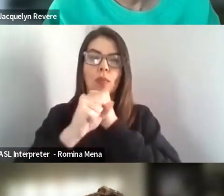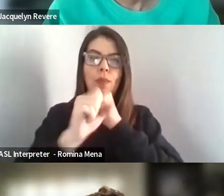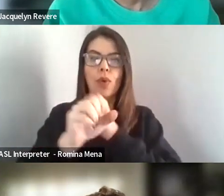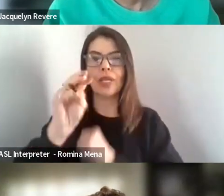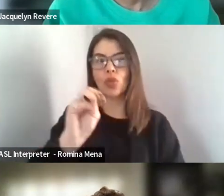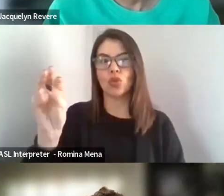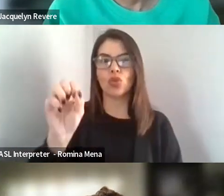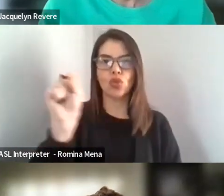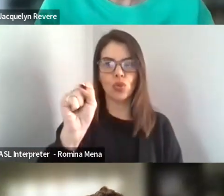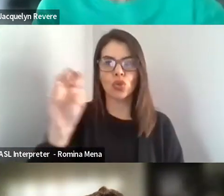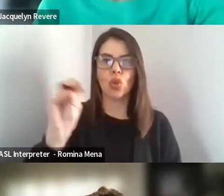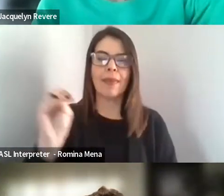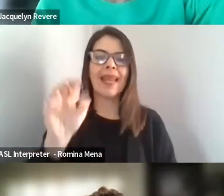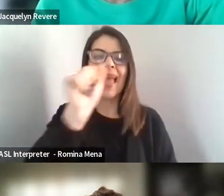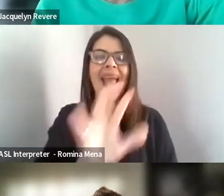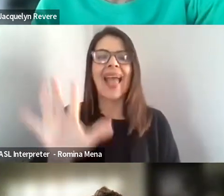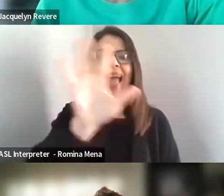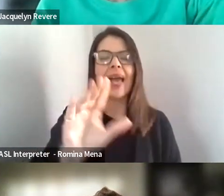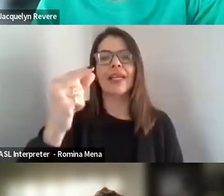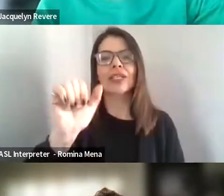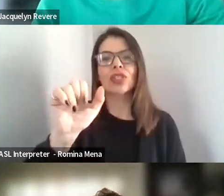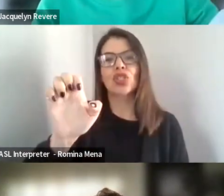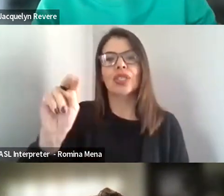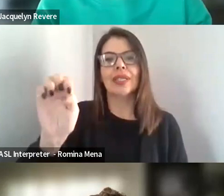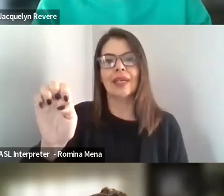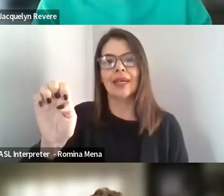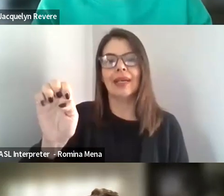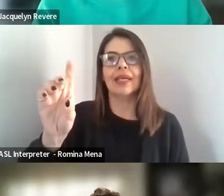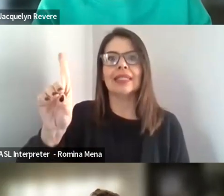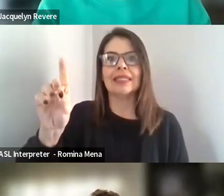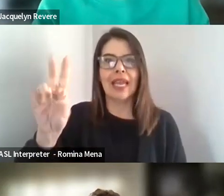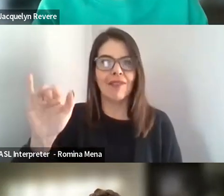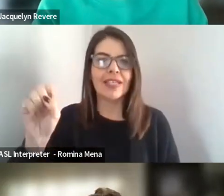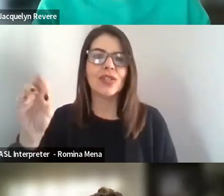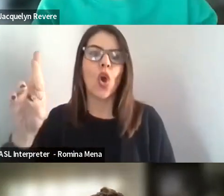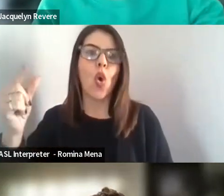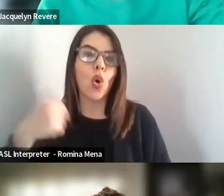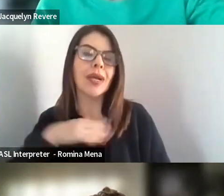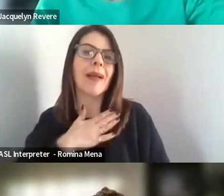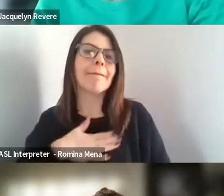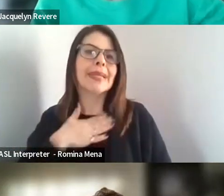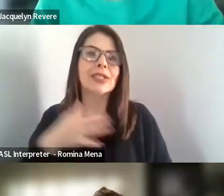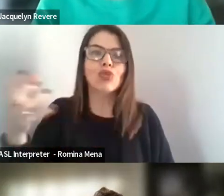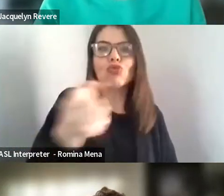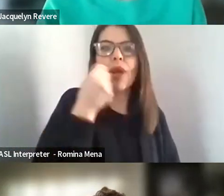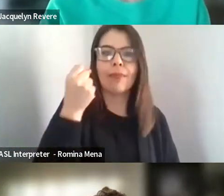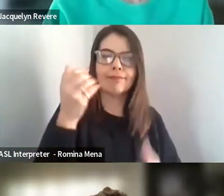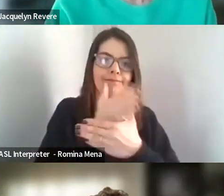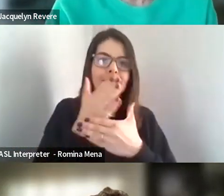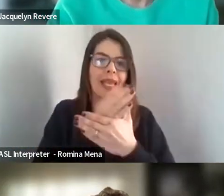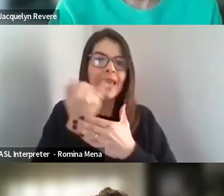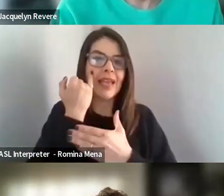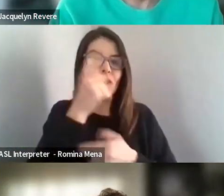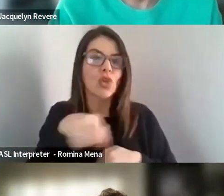media channels at Geena Davis org. Please grab it, share it. And for those of you